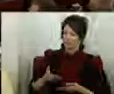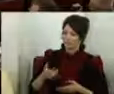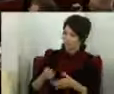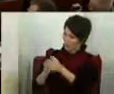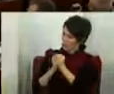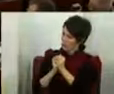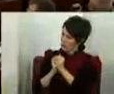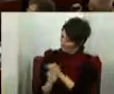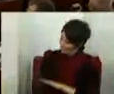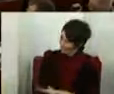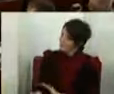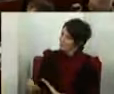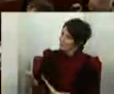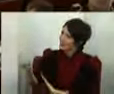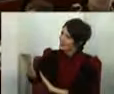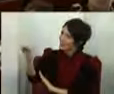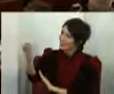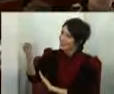morning.